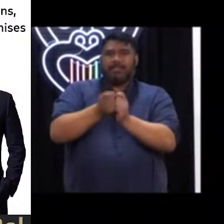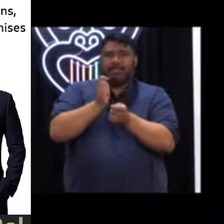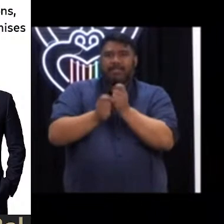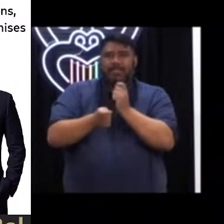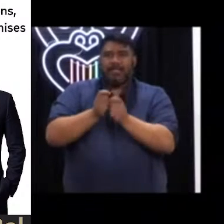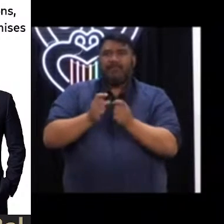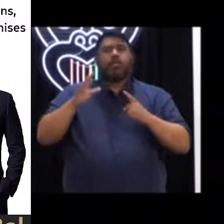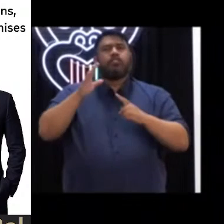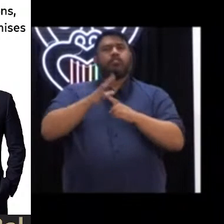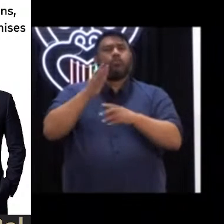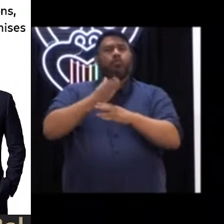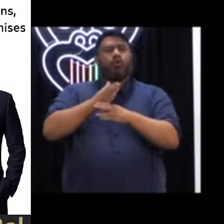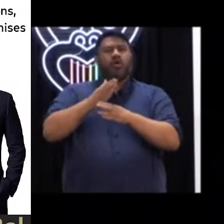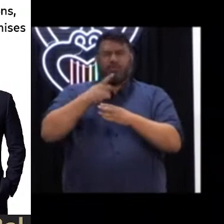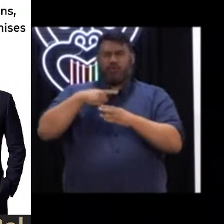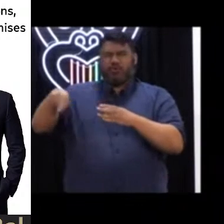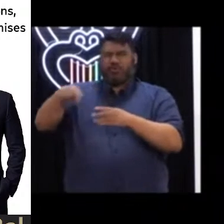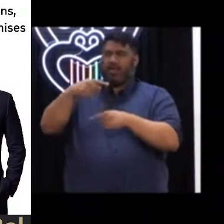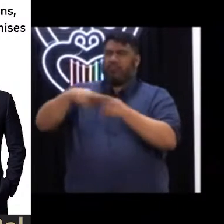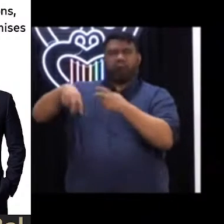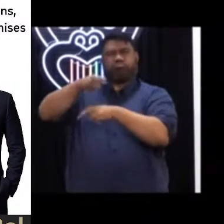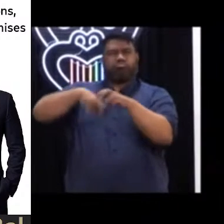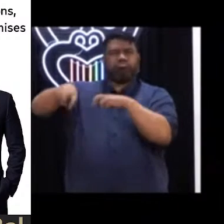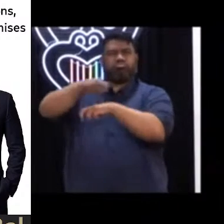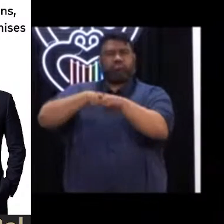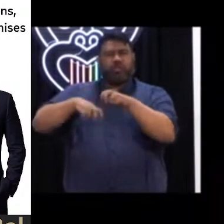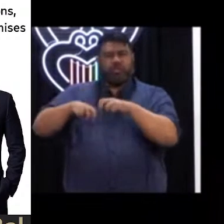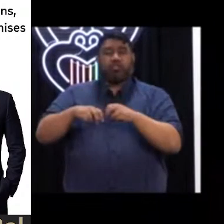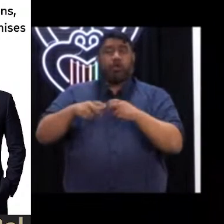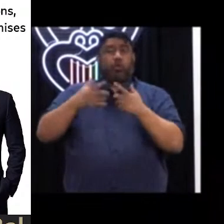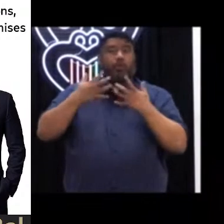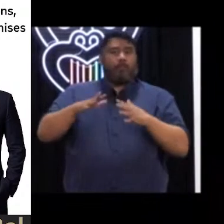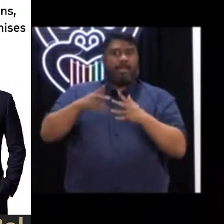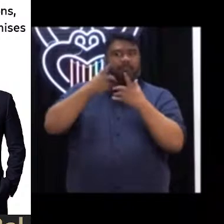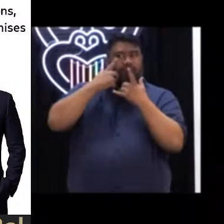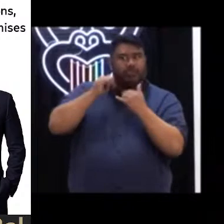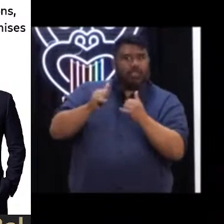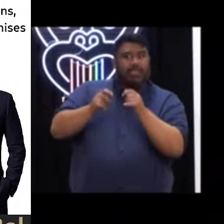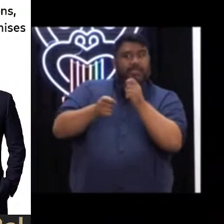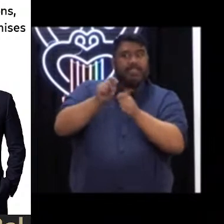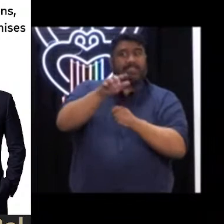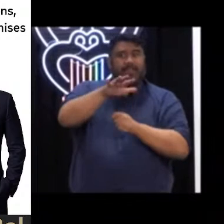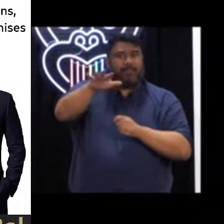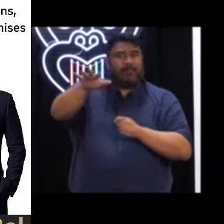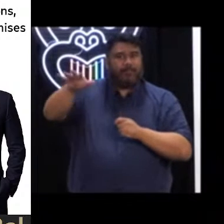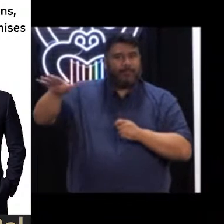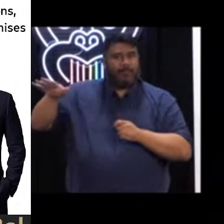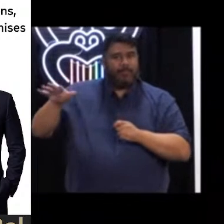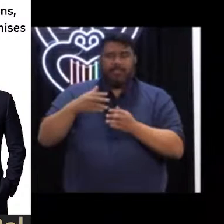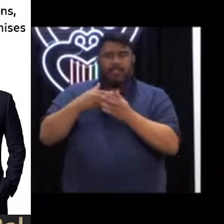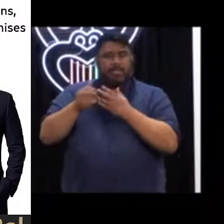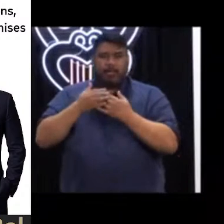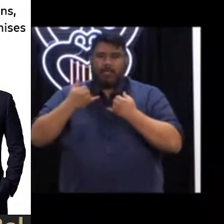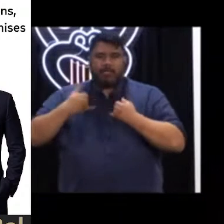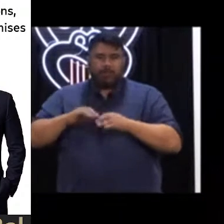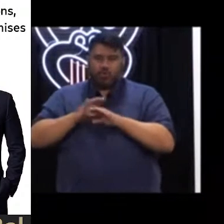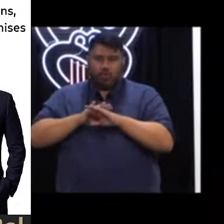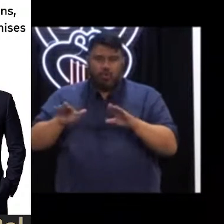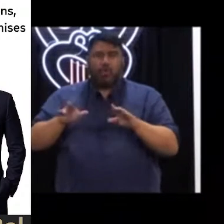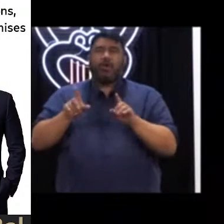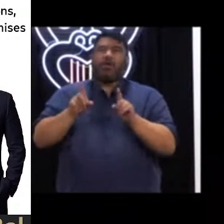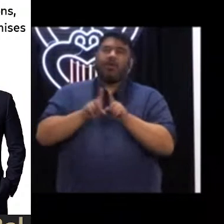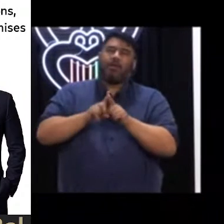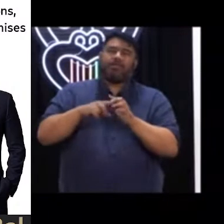A wide range of essential workers from a range of industries have been asked to get tested, even without COVID symptoms. These include